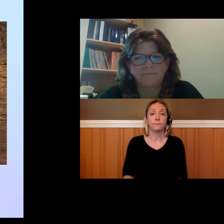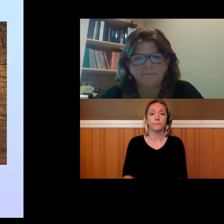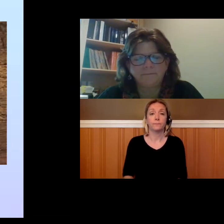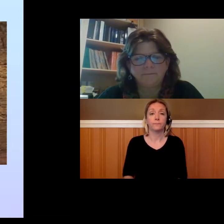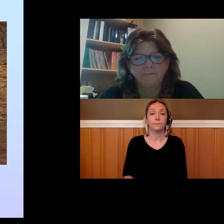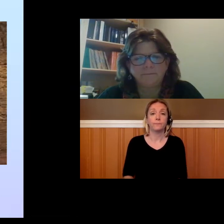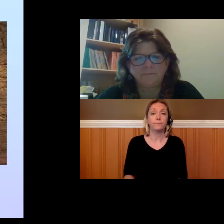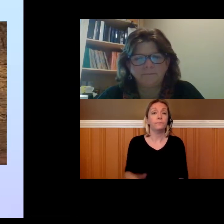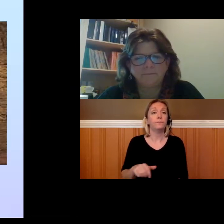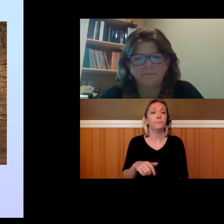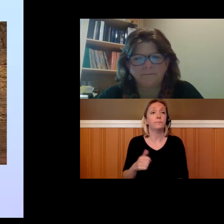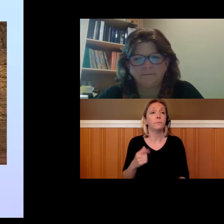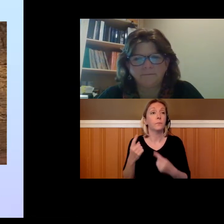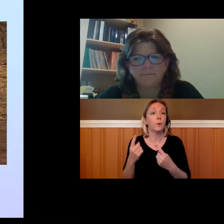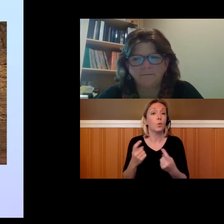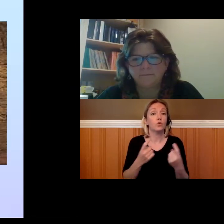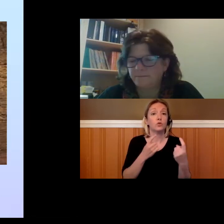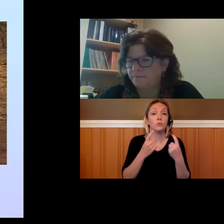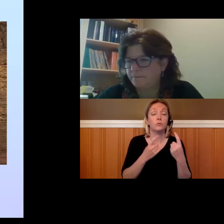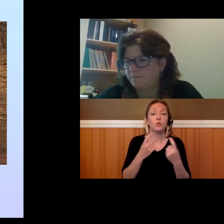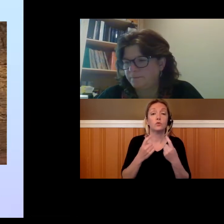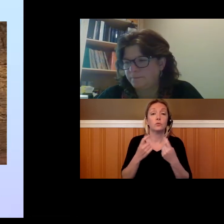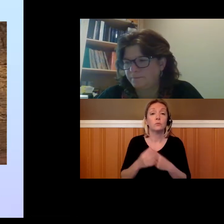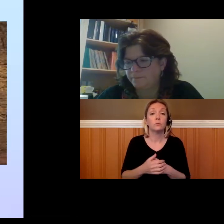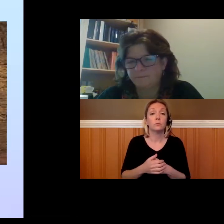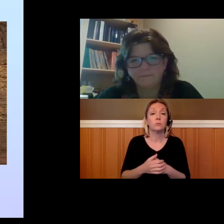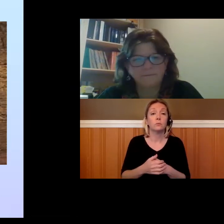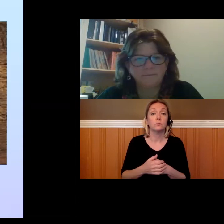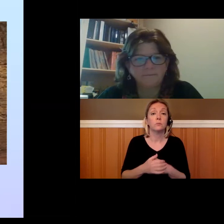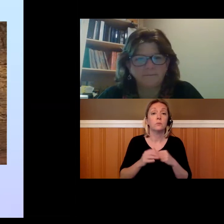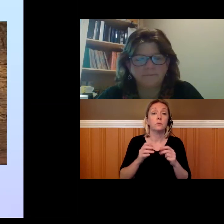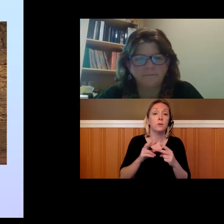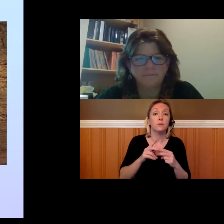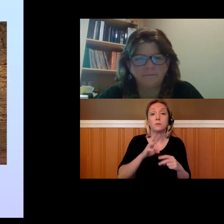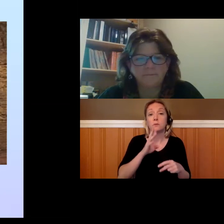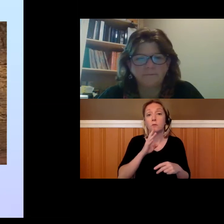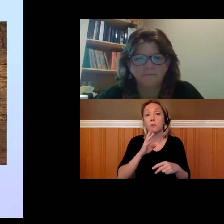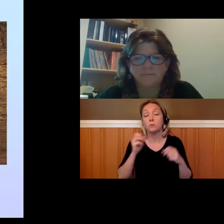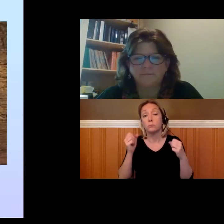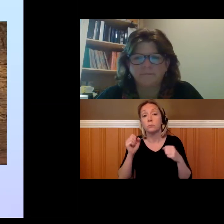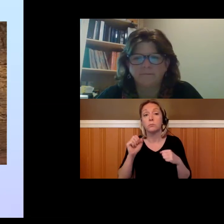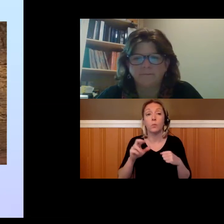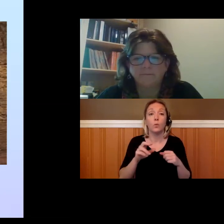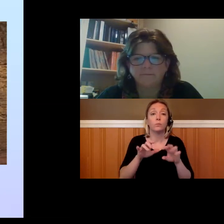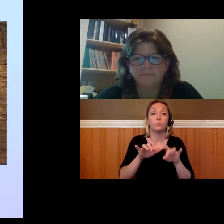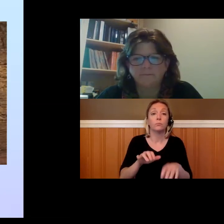Right. Anyone have any additional questions? Feel free to unmute yourself or type in the chat box,